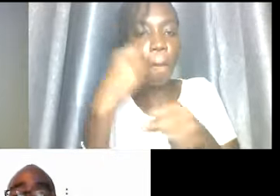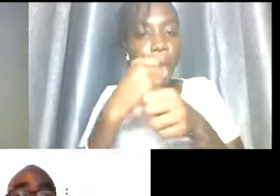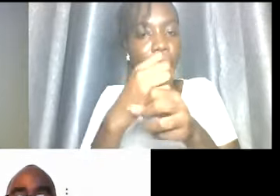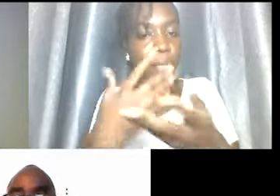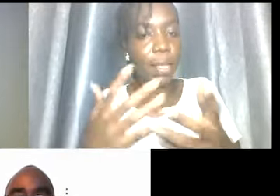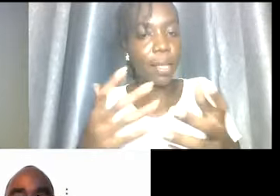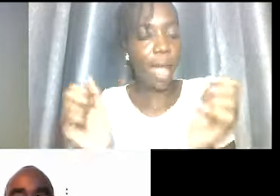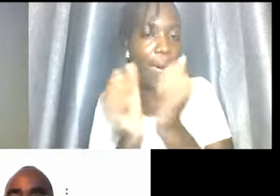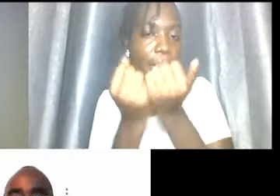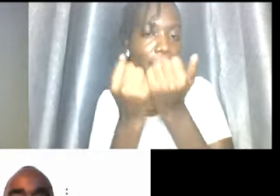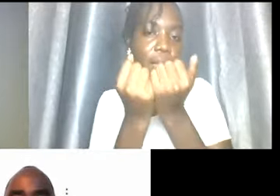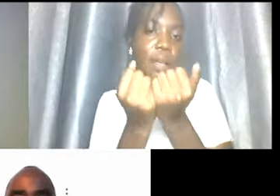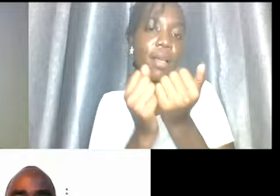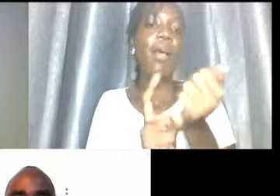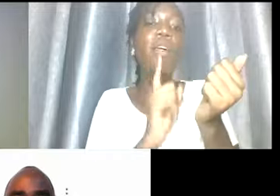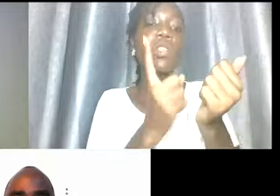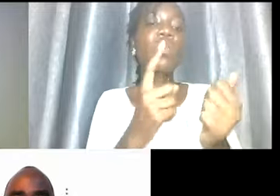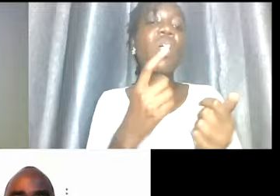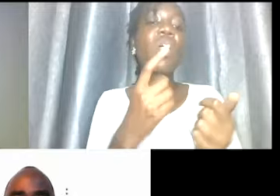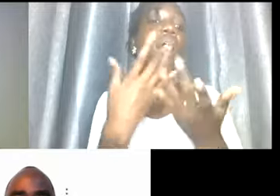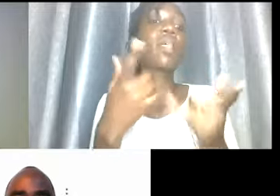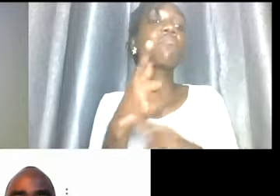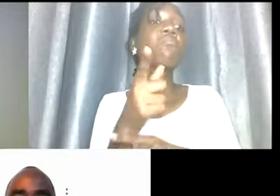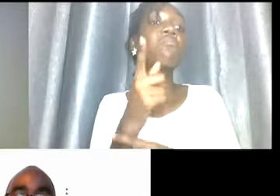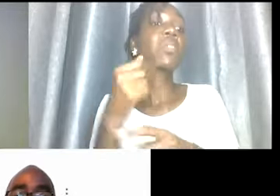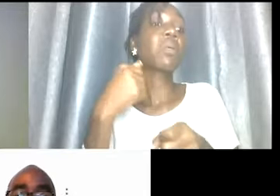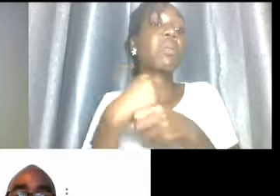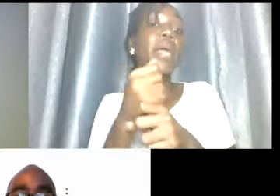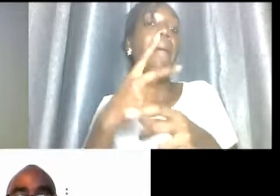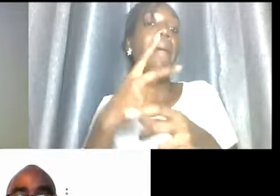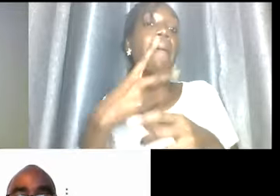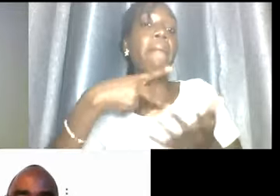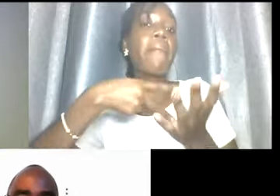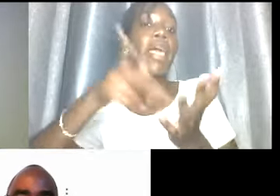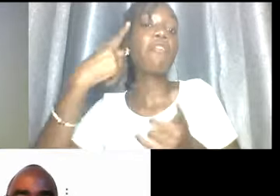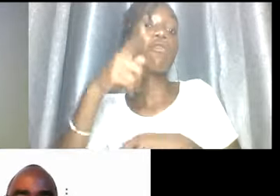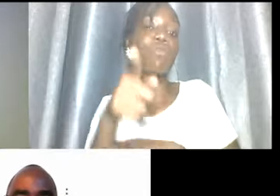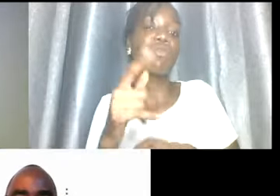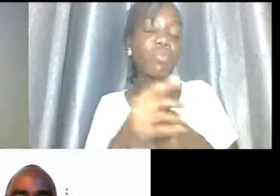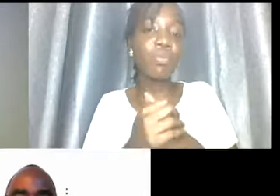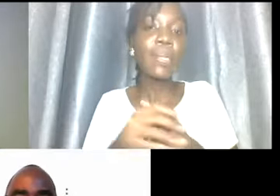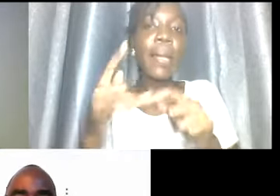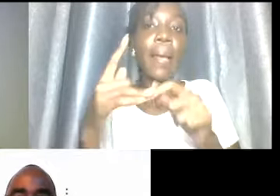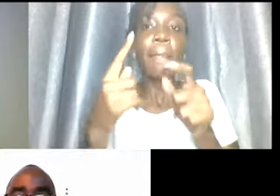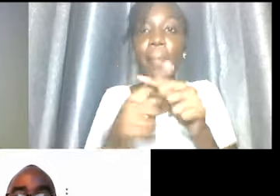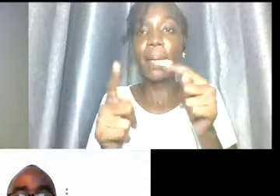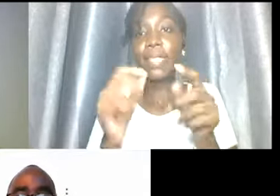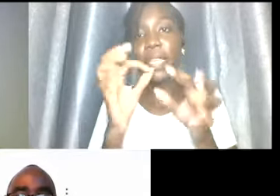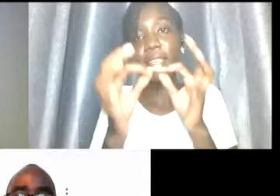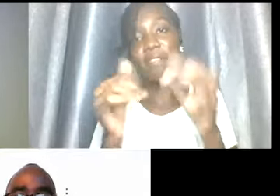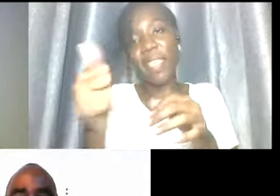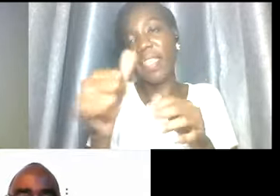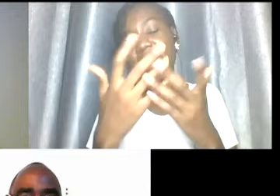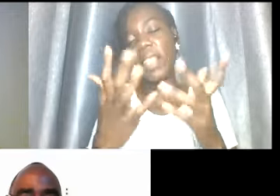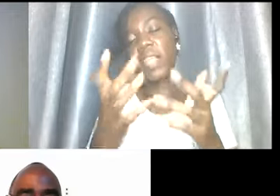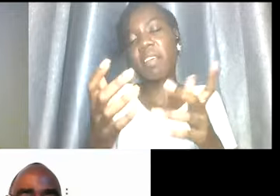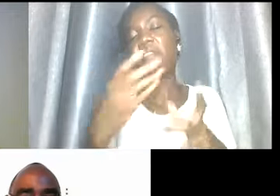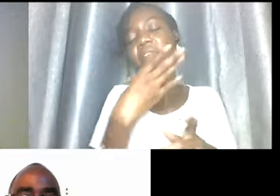not always be paved for you. If you know anything about cutting roads, and my father was a road